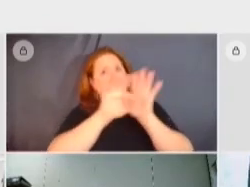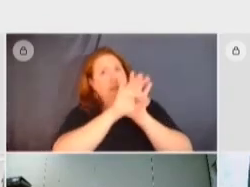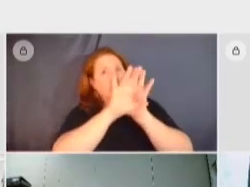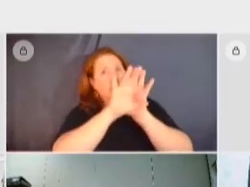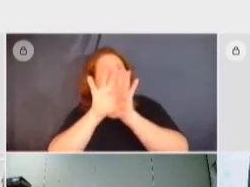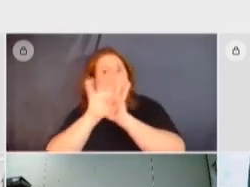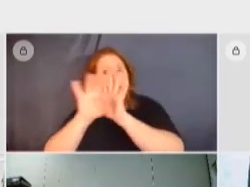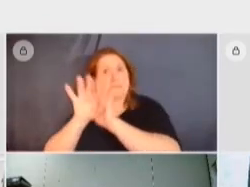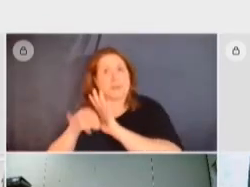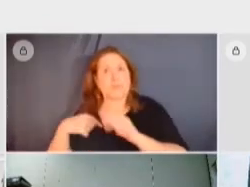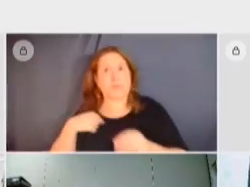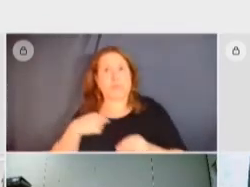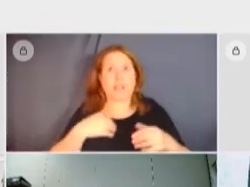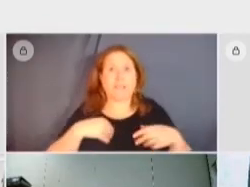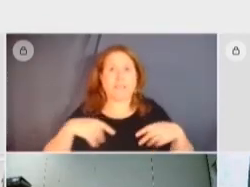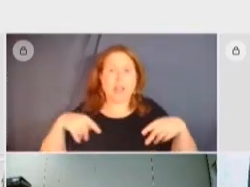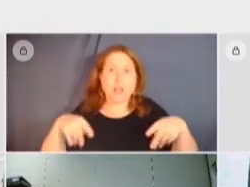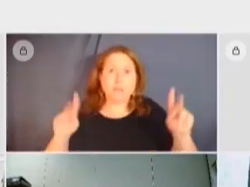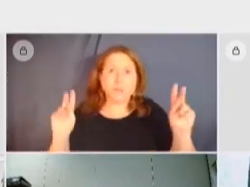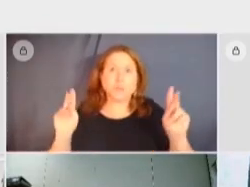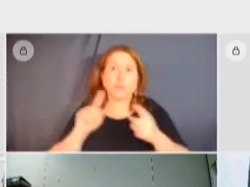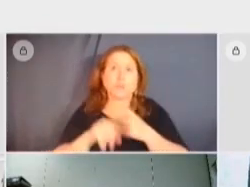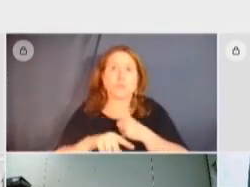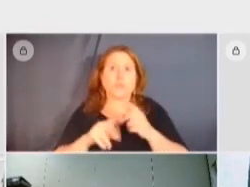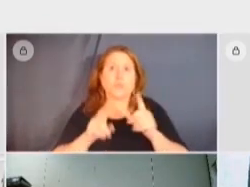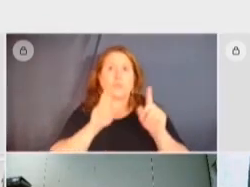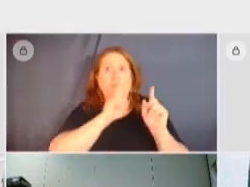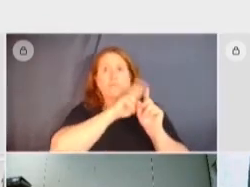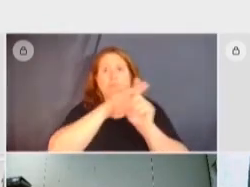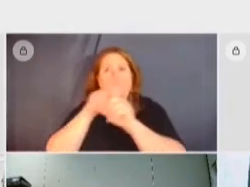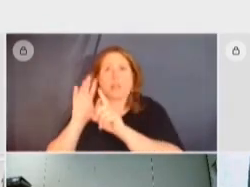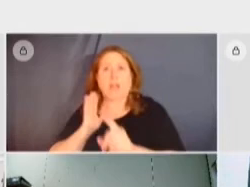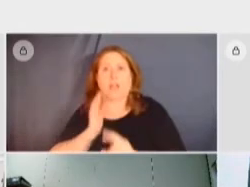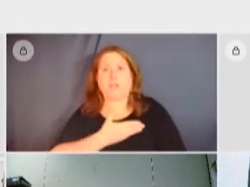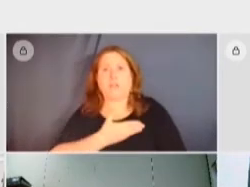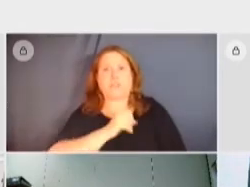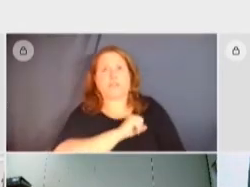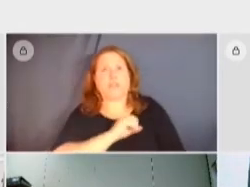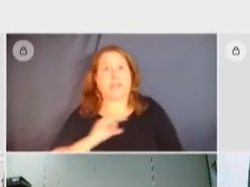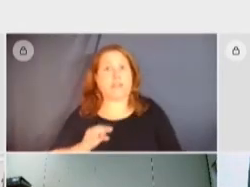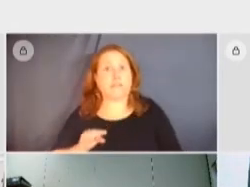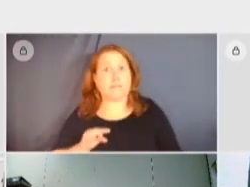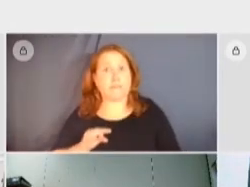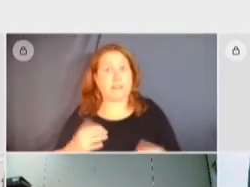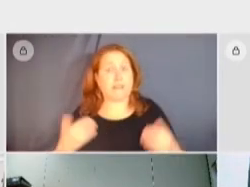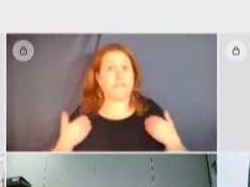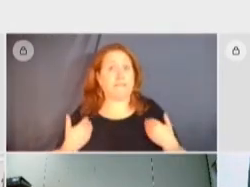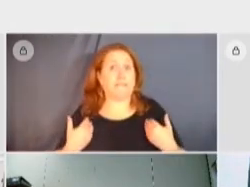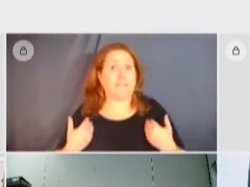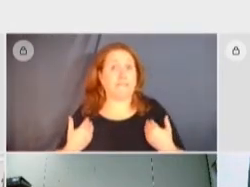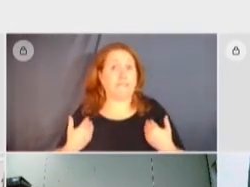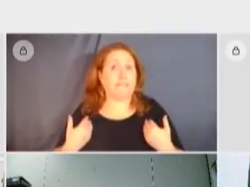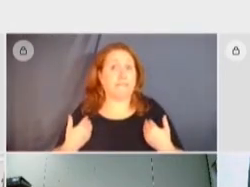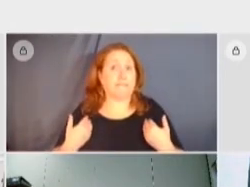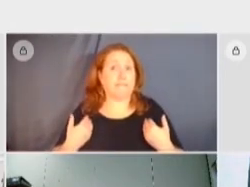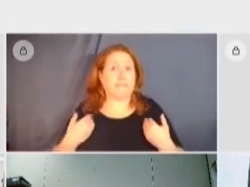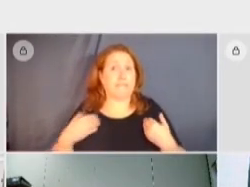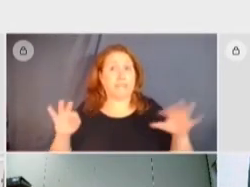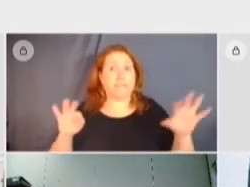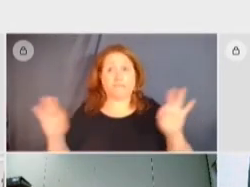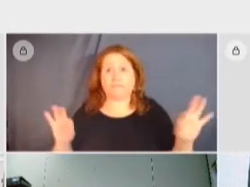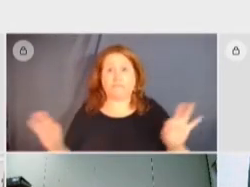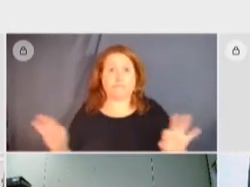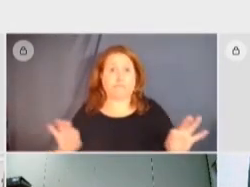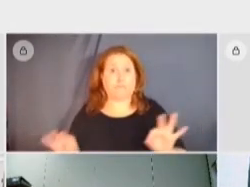opportunity to appoint our own people. But of course, it gets stuck in the morass of the bureaucracy as it goes through